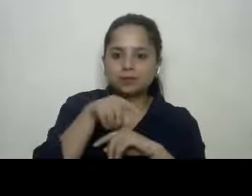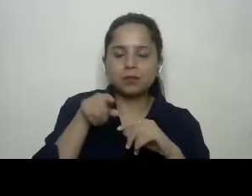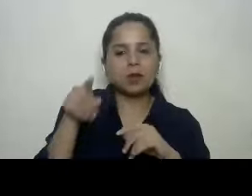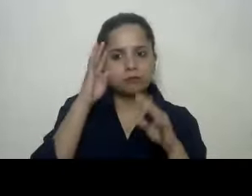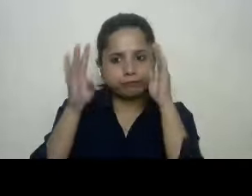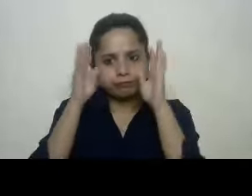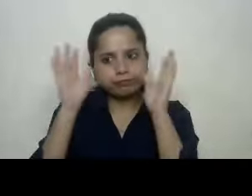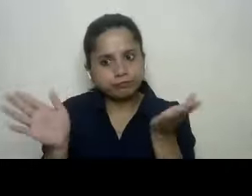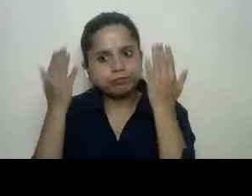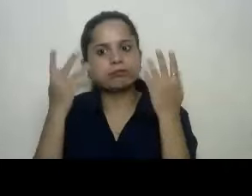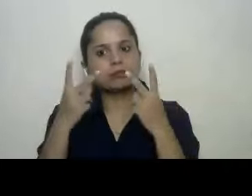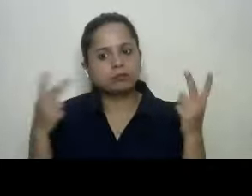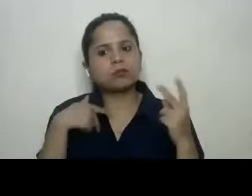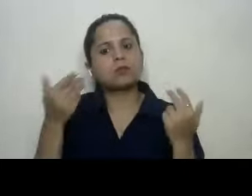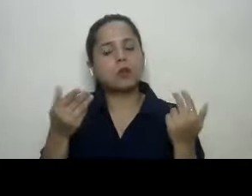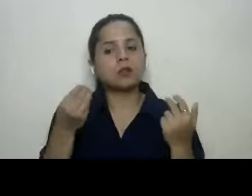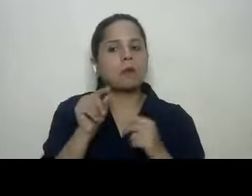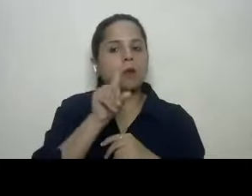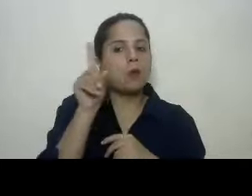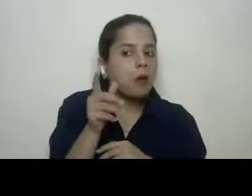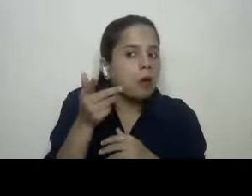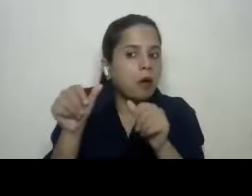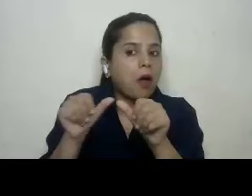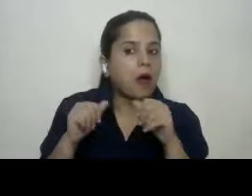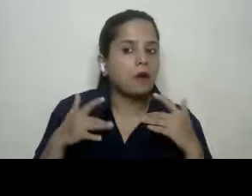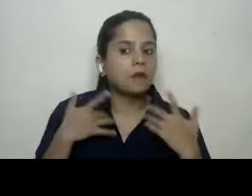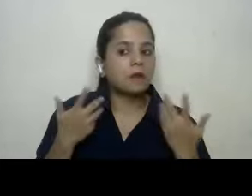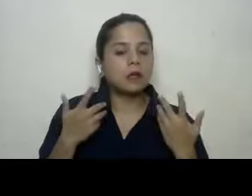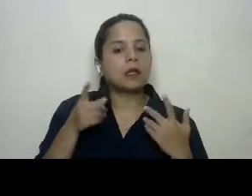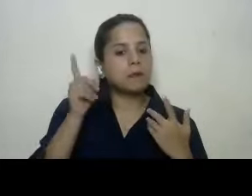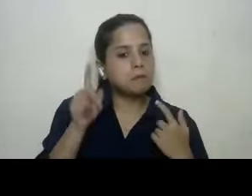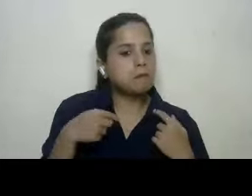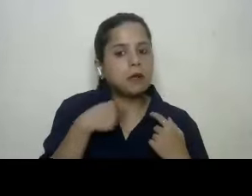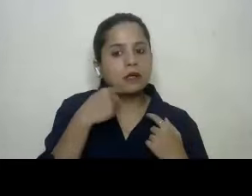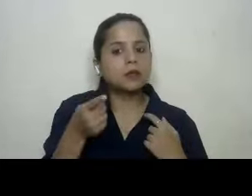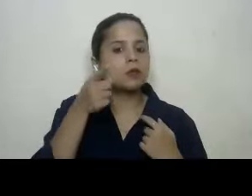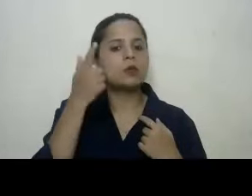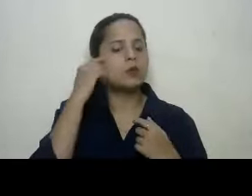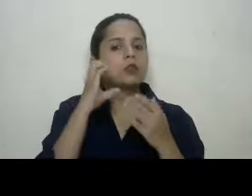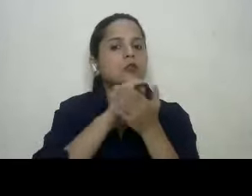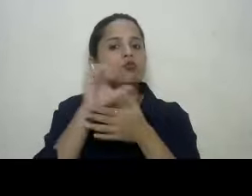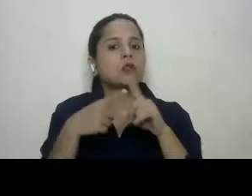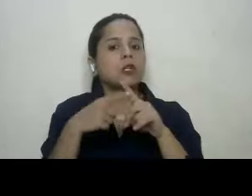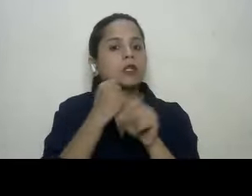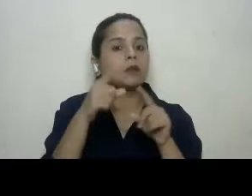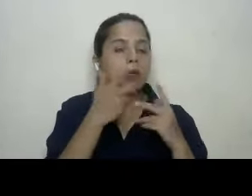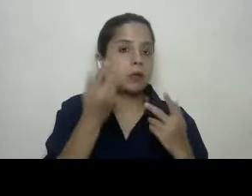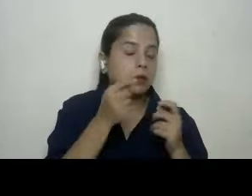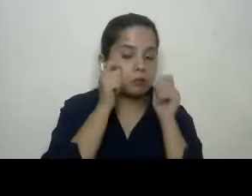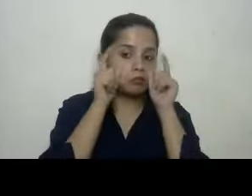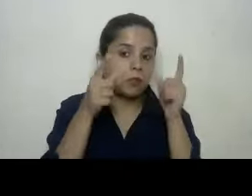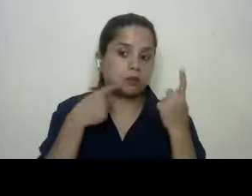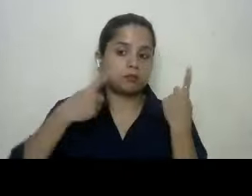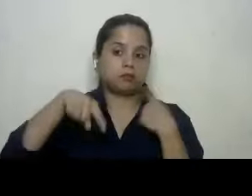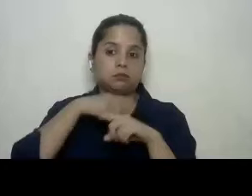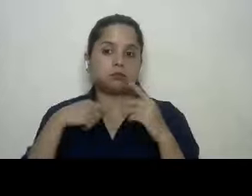We ask some open-ended questions. So we have to yield to what ChatGPT can also do and surprise us. So